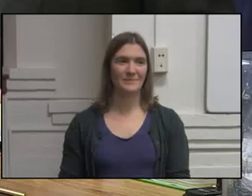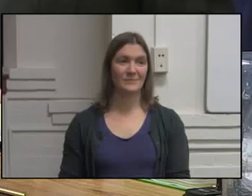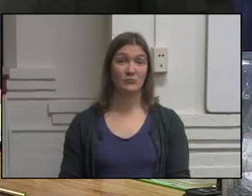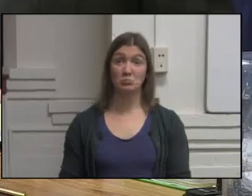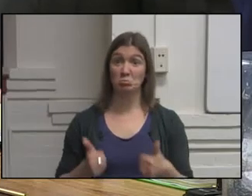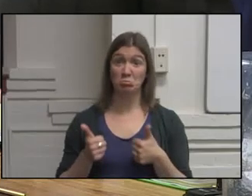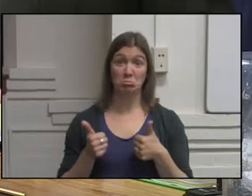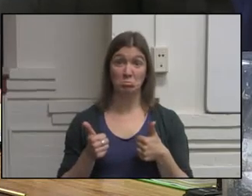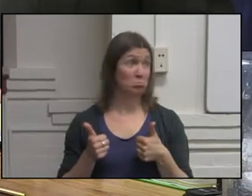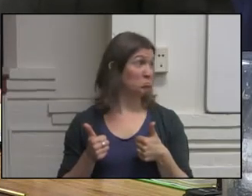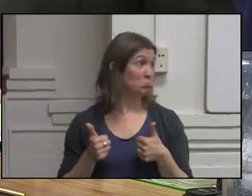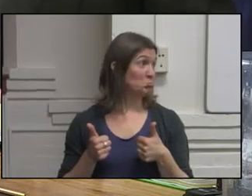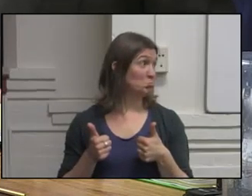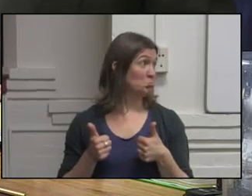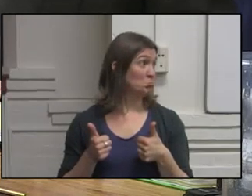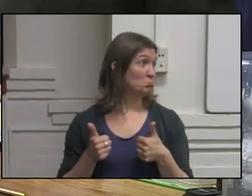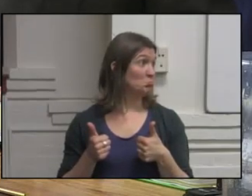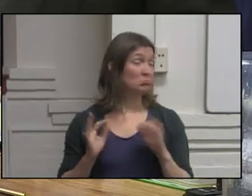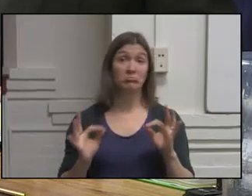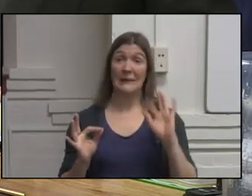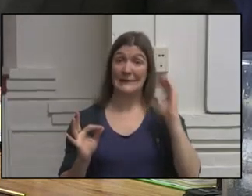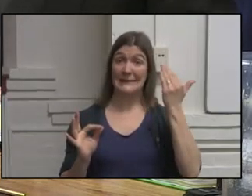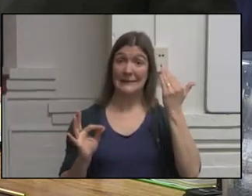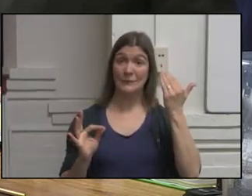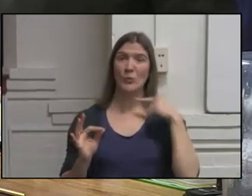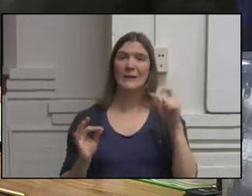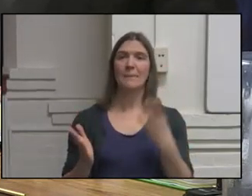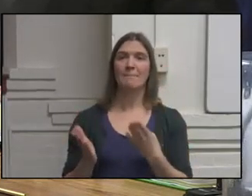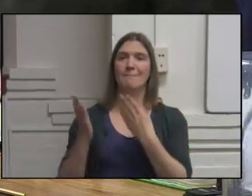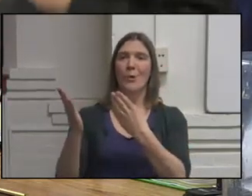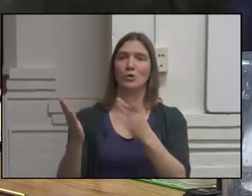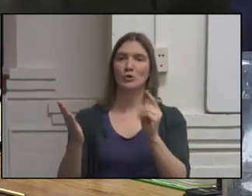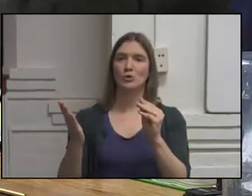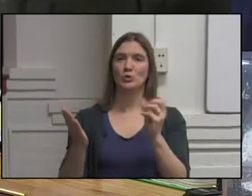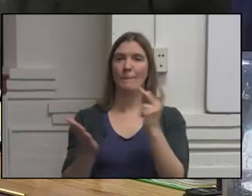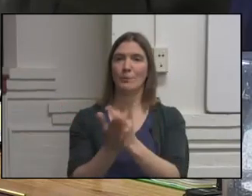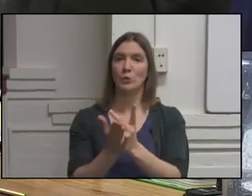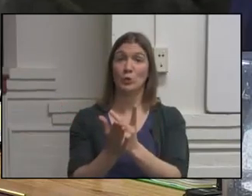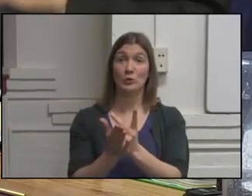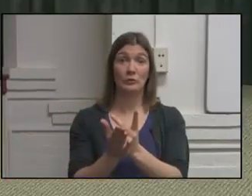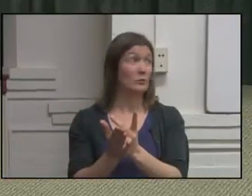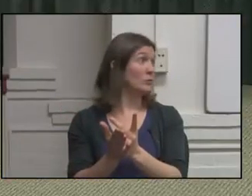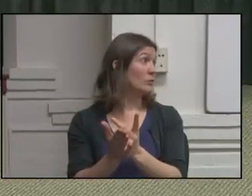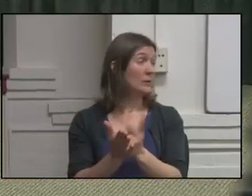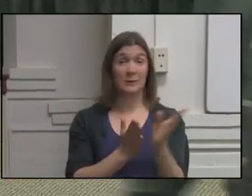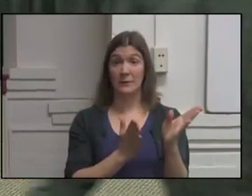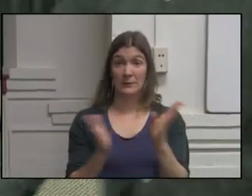Okay, so it looks like we are looking for a motion. Who wants to take that one?